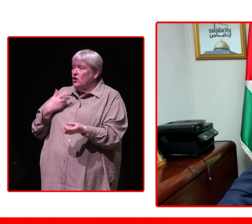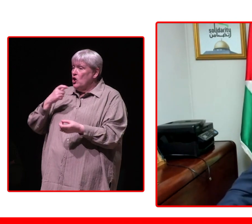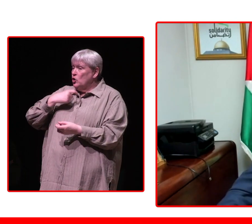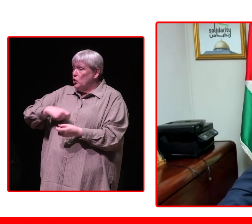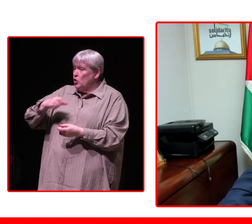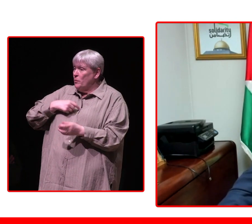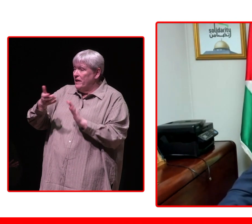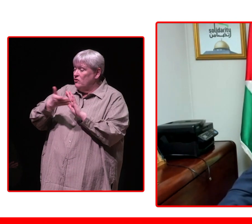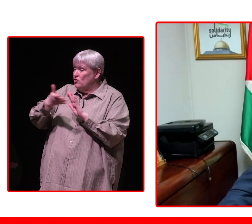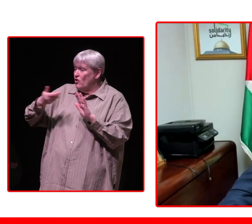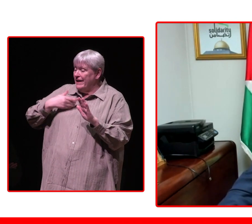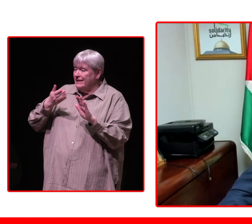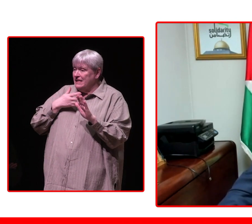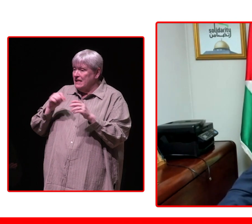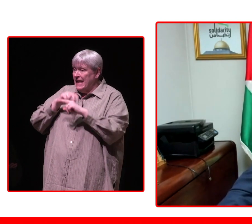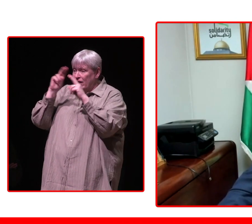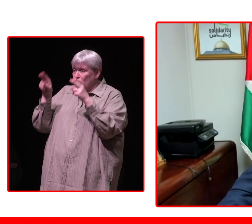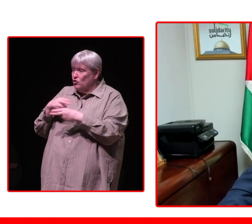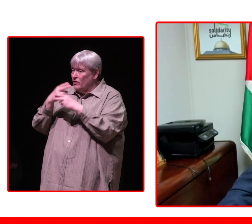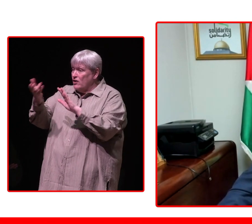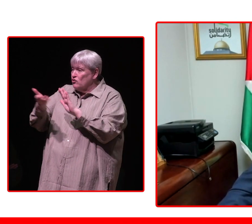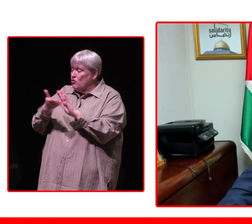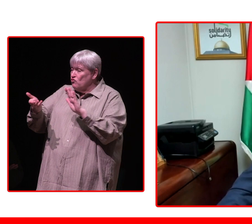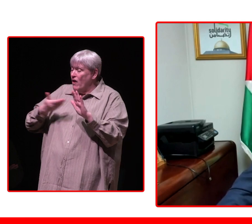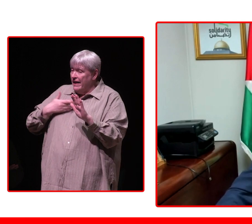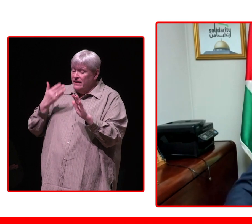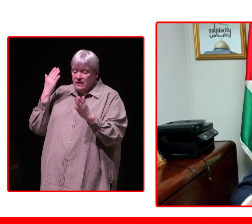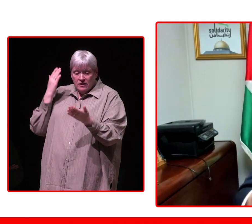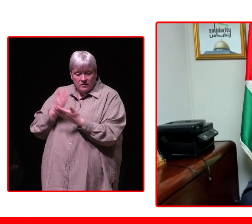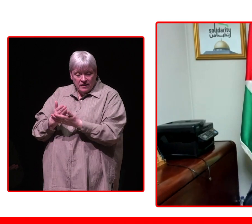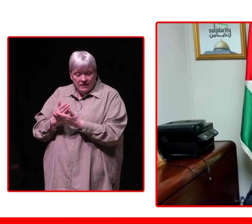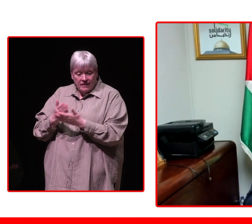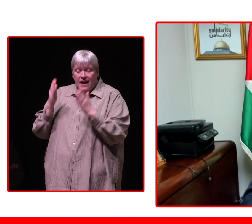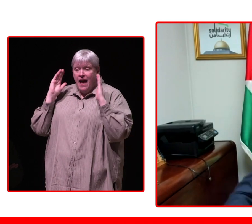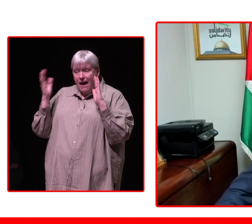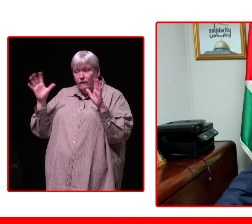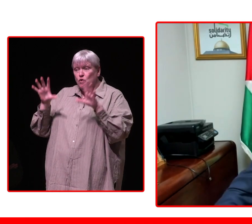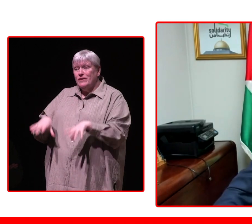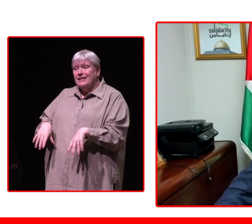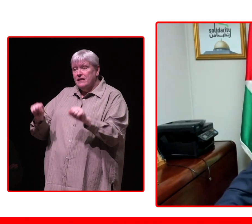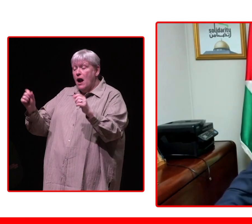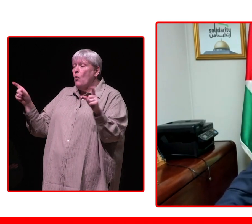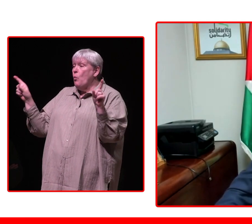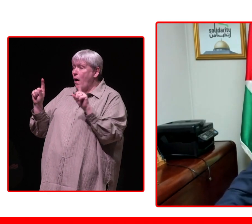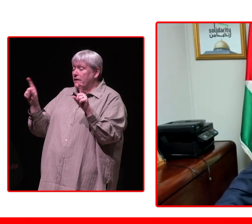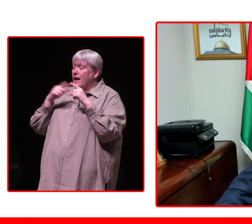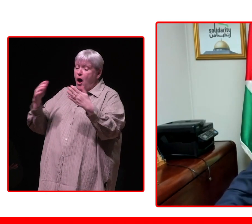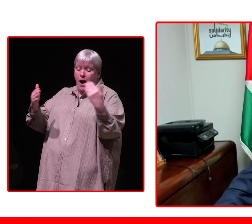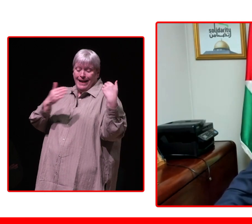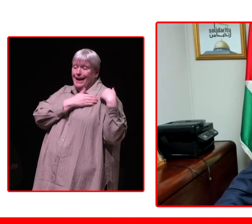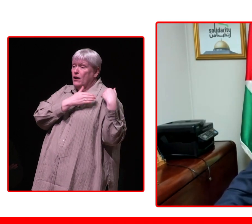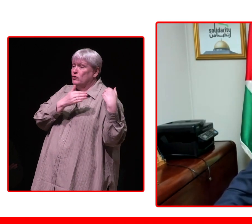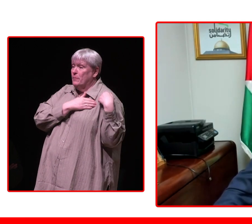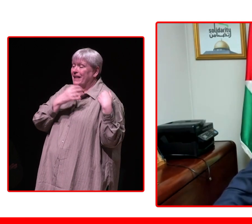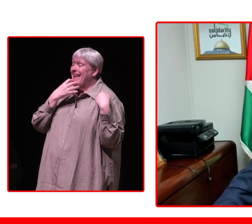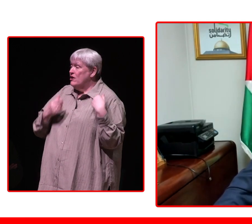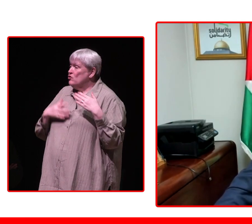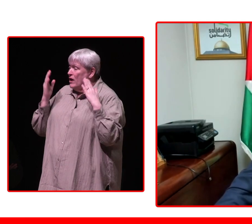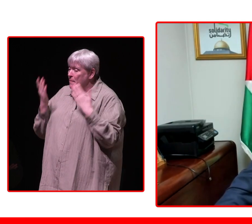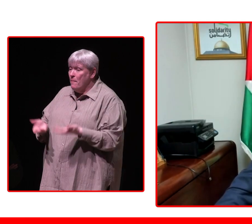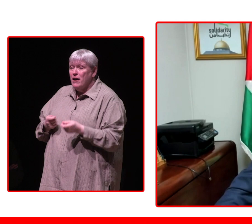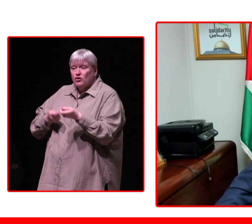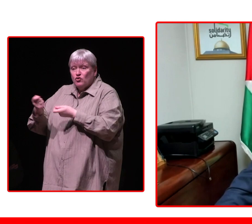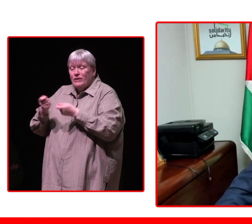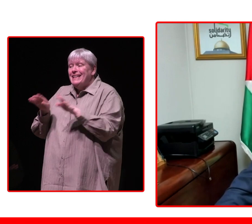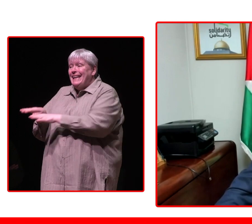must start with accountability. With accountability. Israel's exceptionalism must end. Israel must be treated equally to everyone